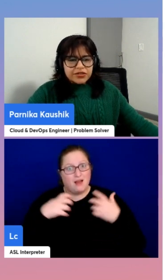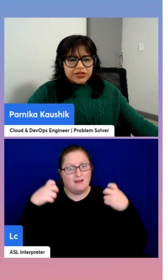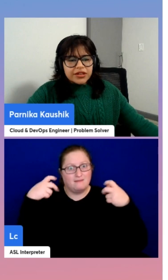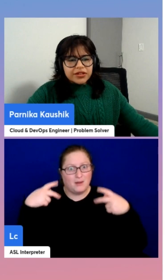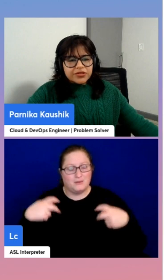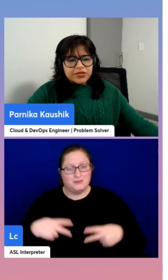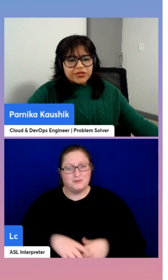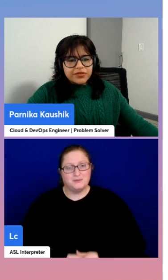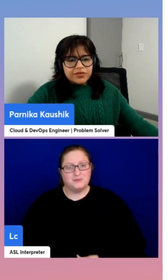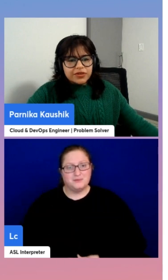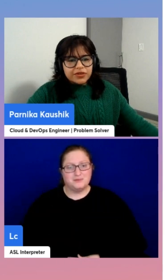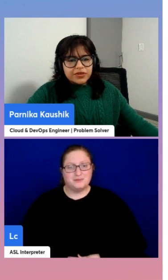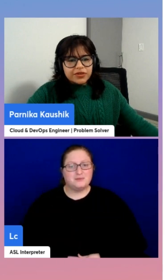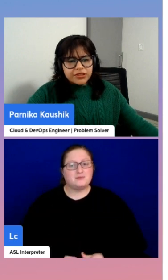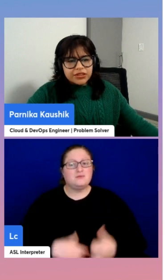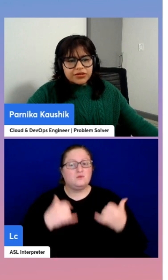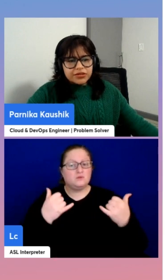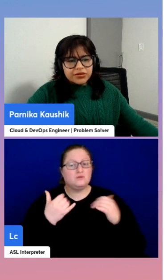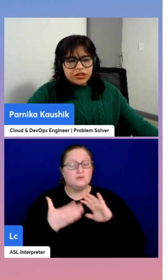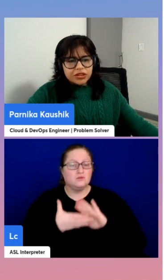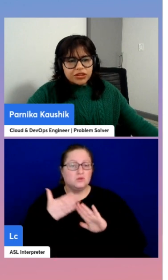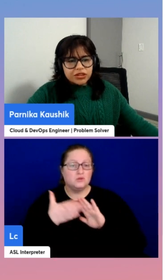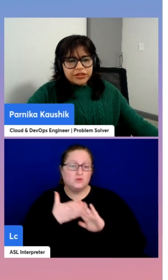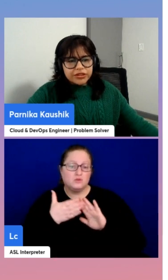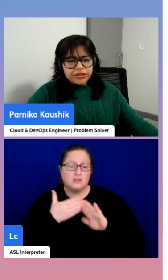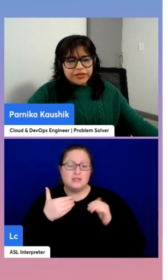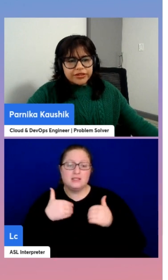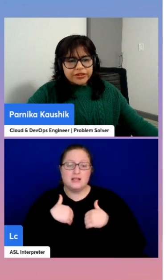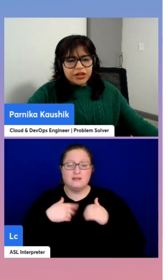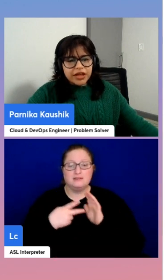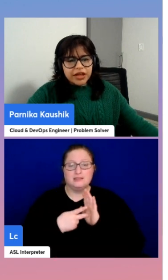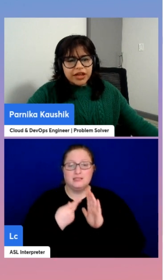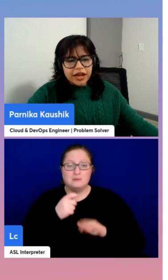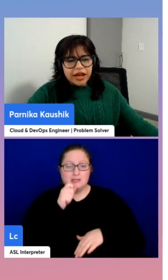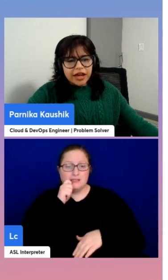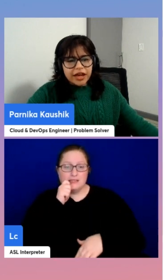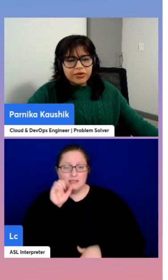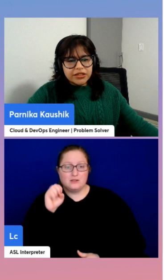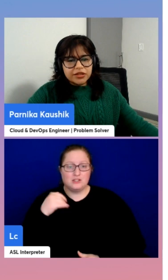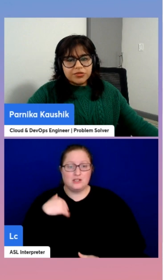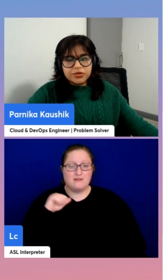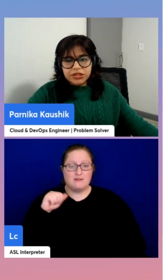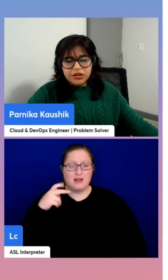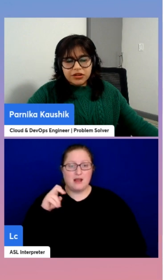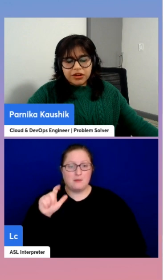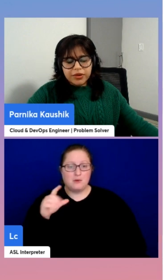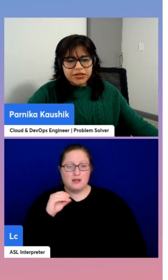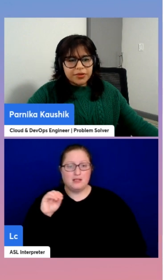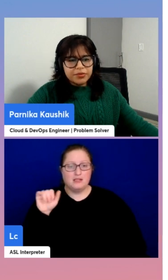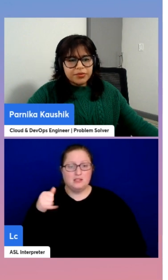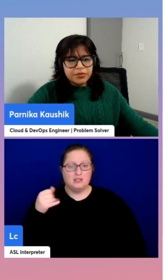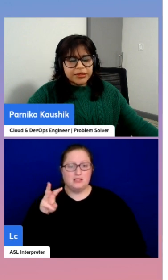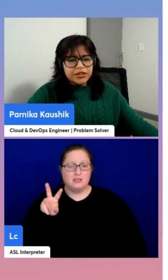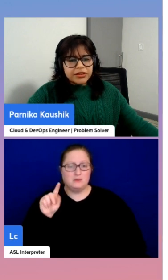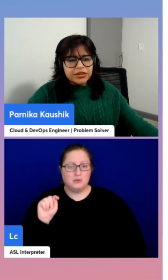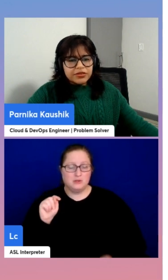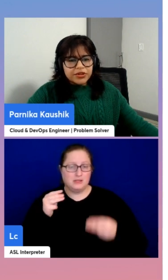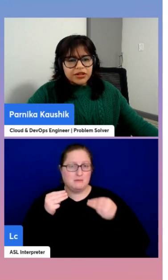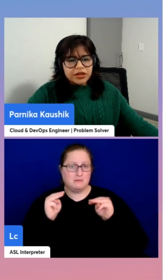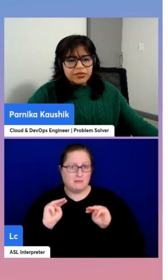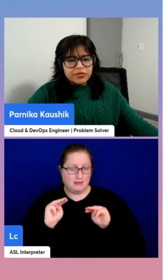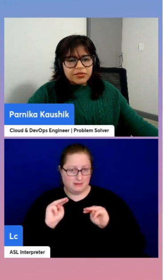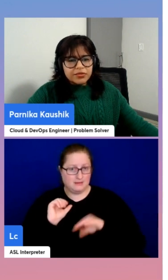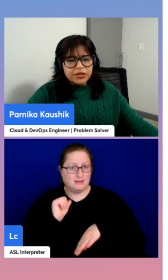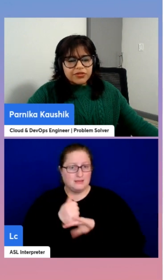So now that that has run, we've got our AWS secrets engine. We've got the April and the JWT auth method set up